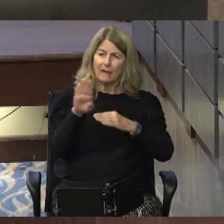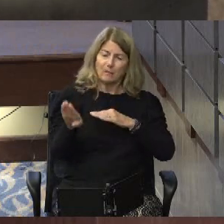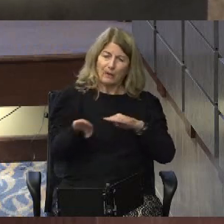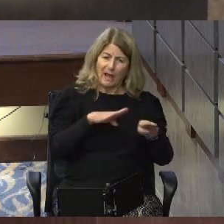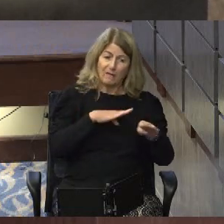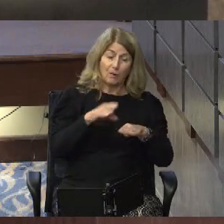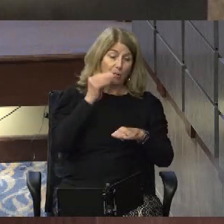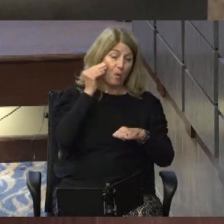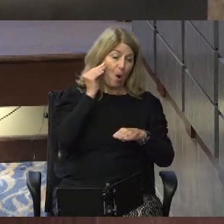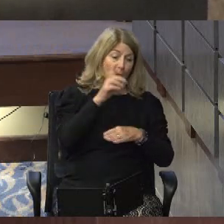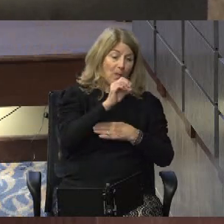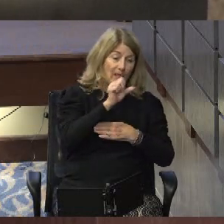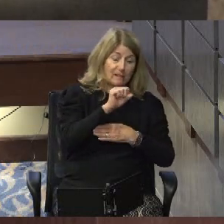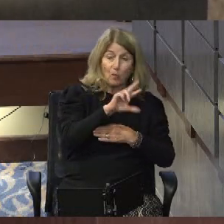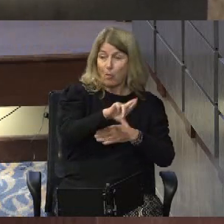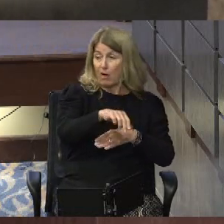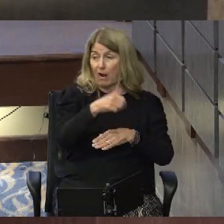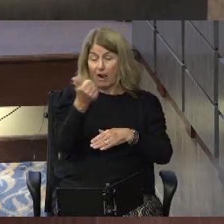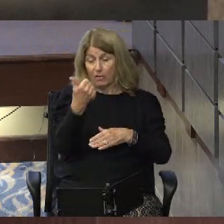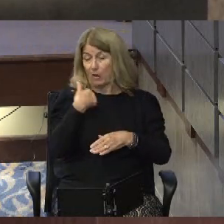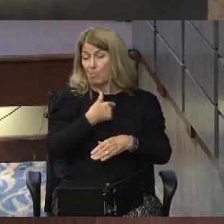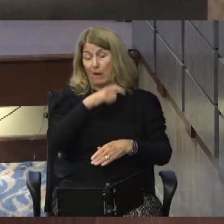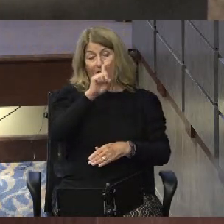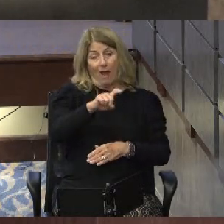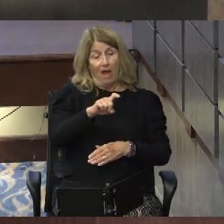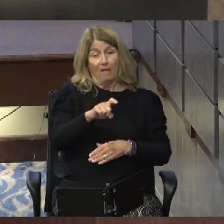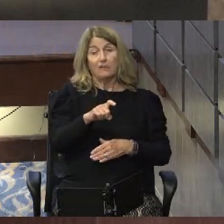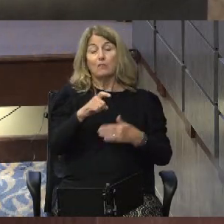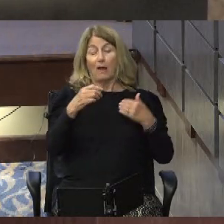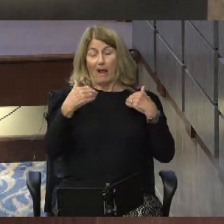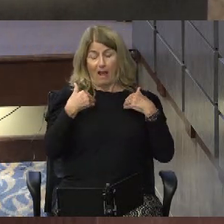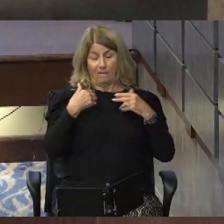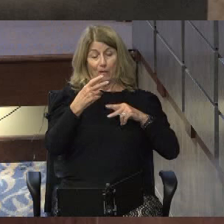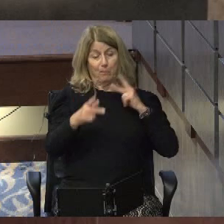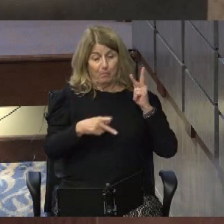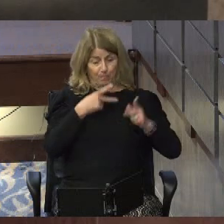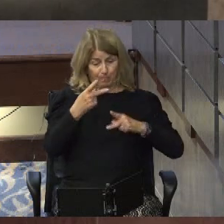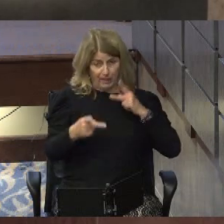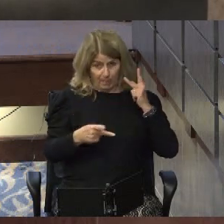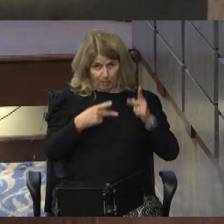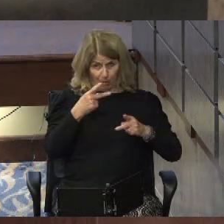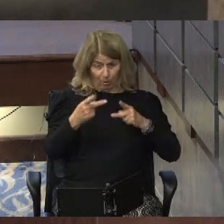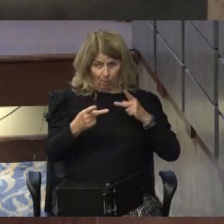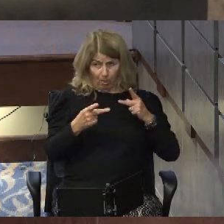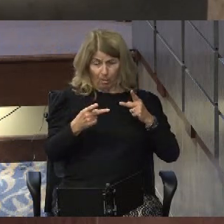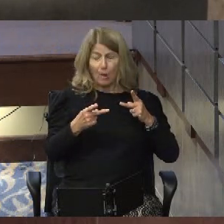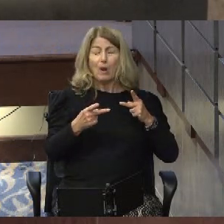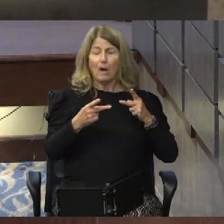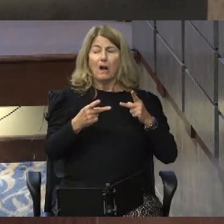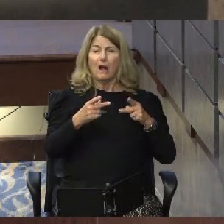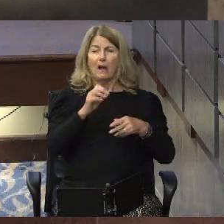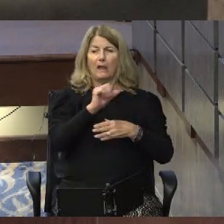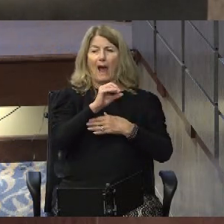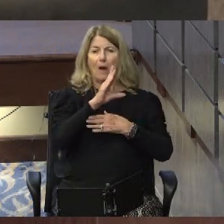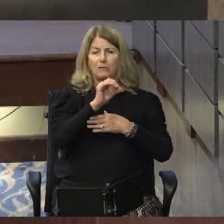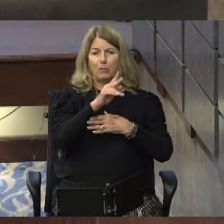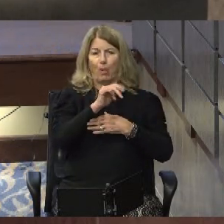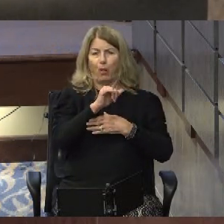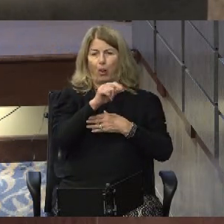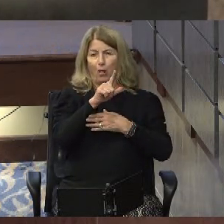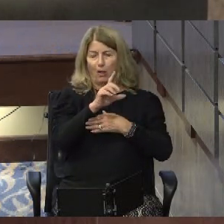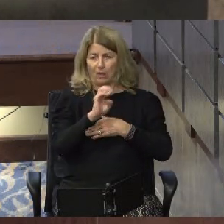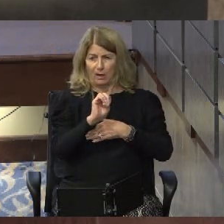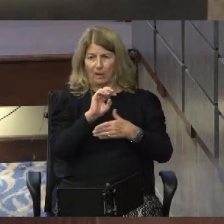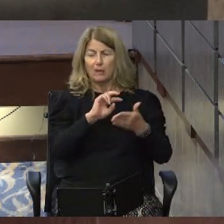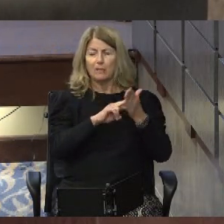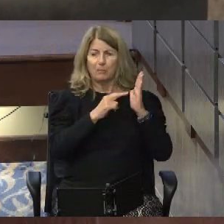homeless or otherwise, we have to hold people accountable so that we have the safe, prosperous city that we want. And so I